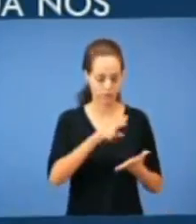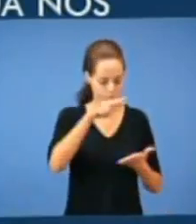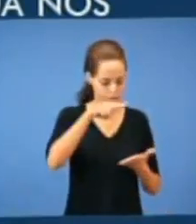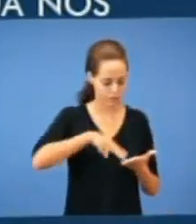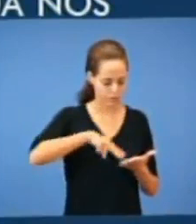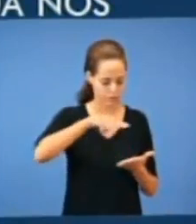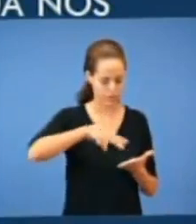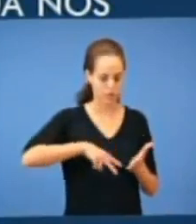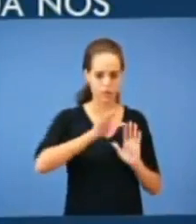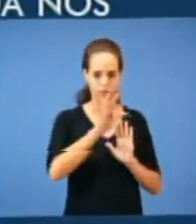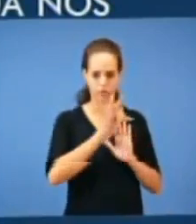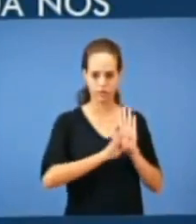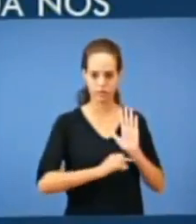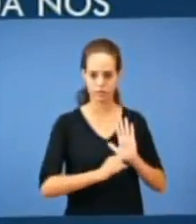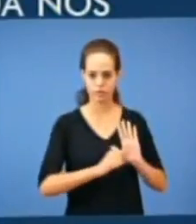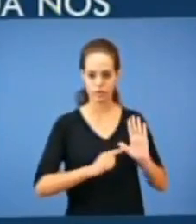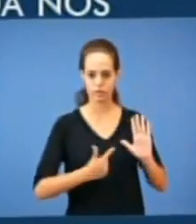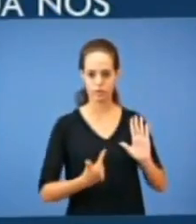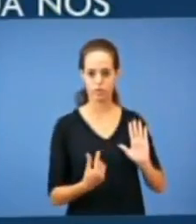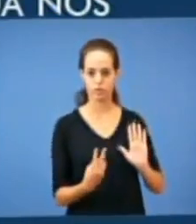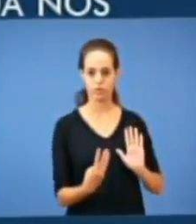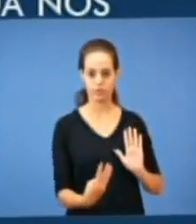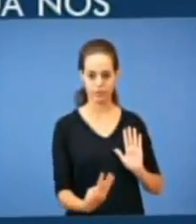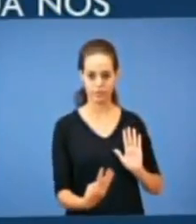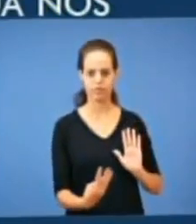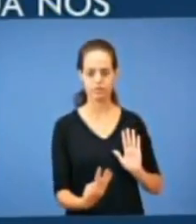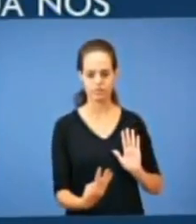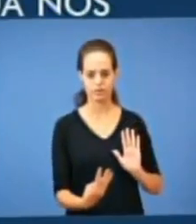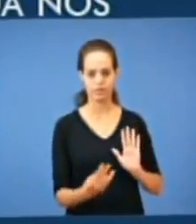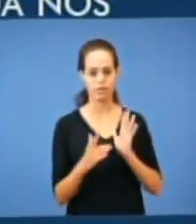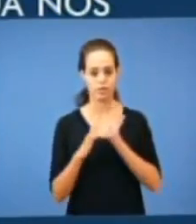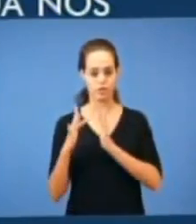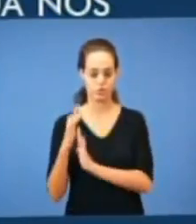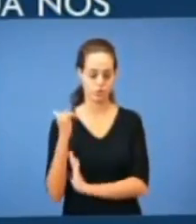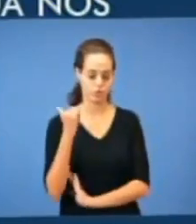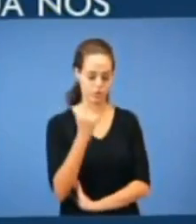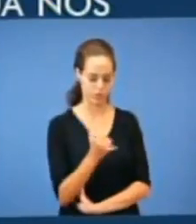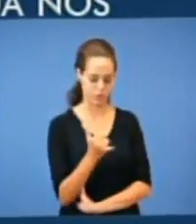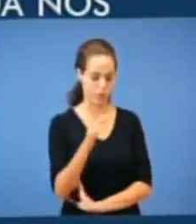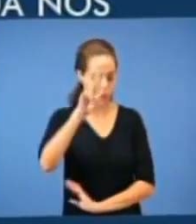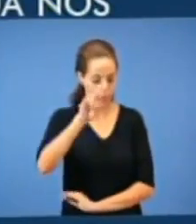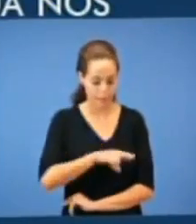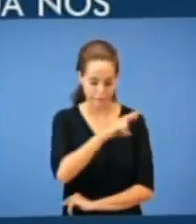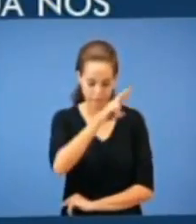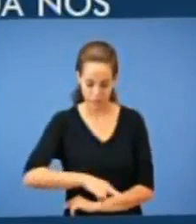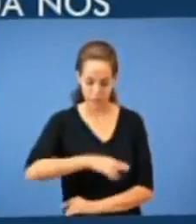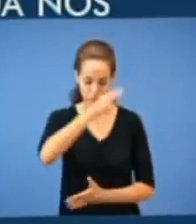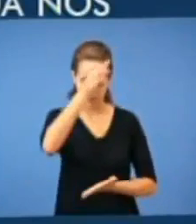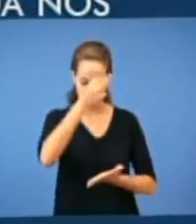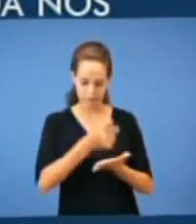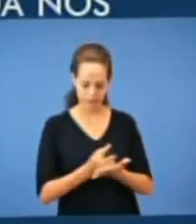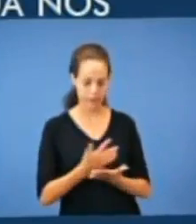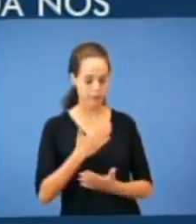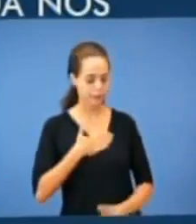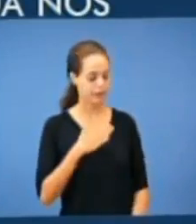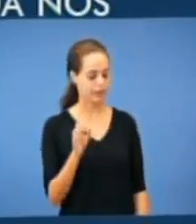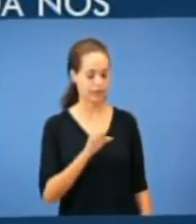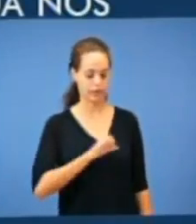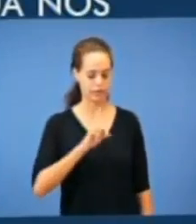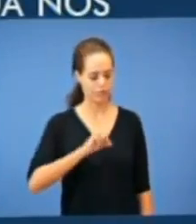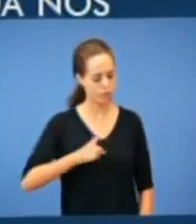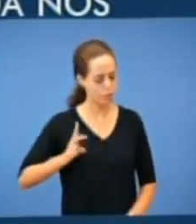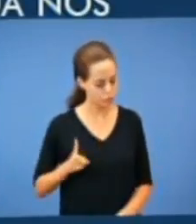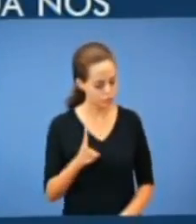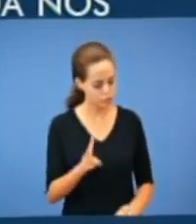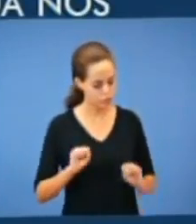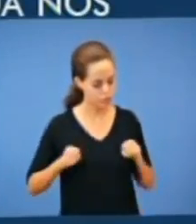verse 13, the expression of the Lord Jesus to the church, "You did not deny my faith, you kept my name.